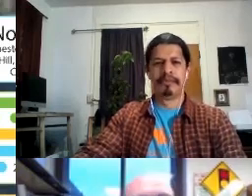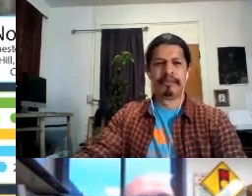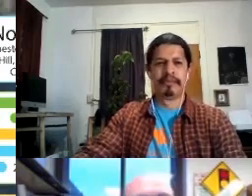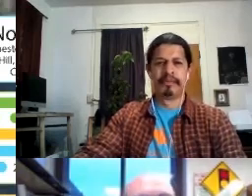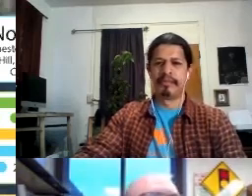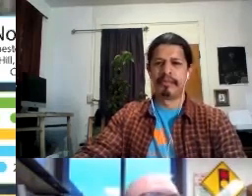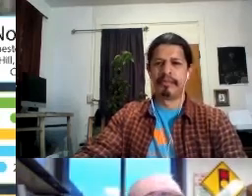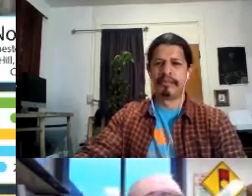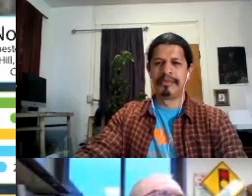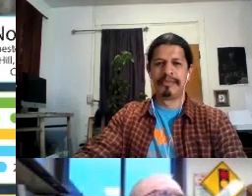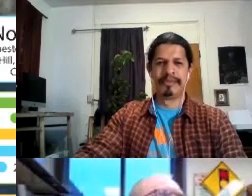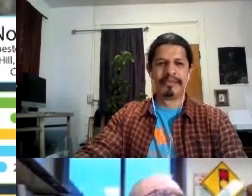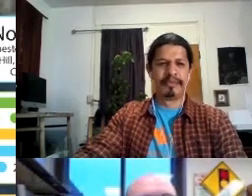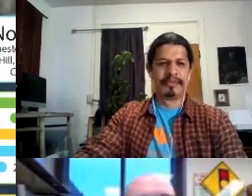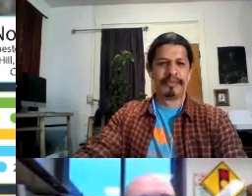Oh.